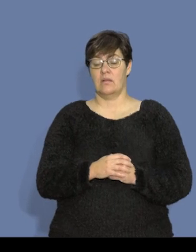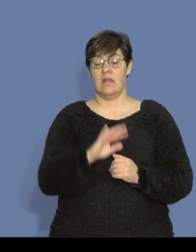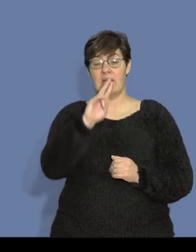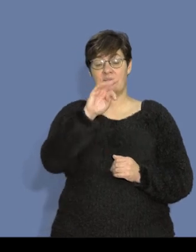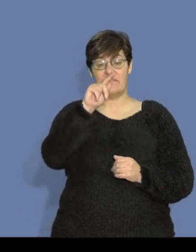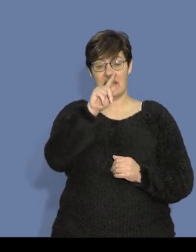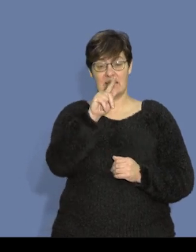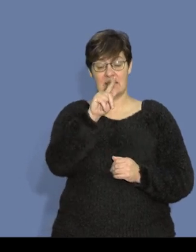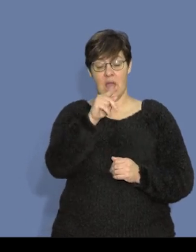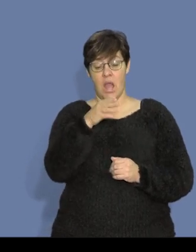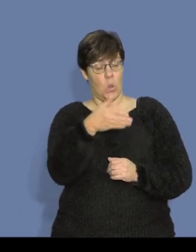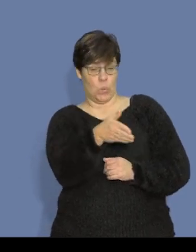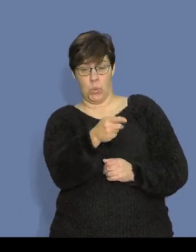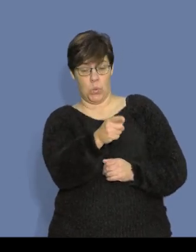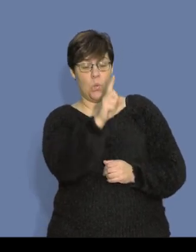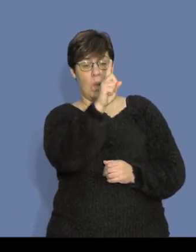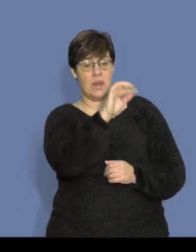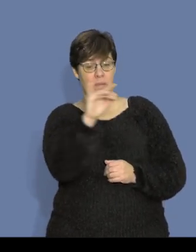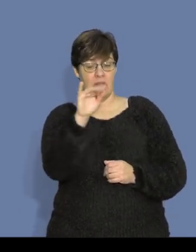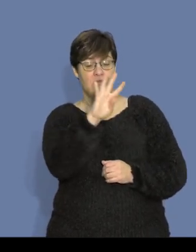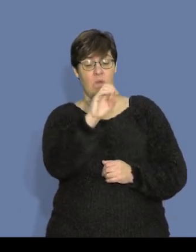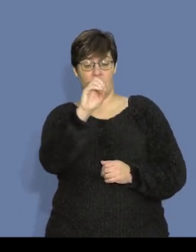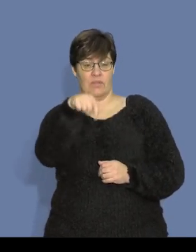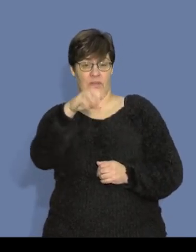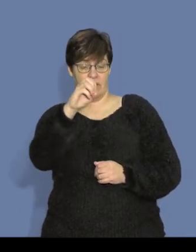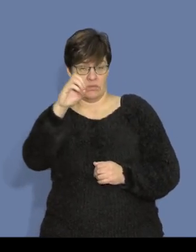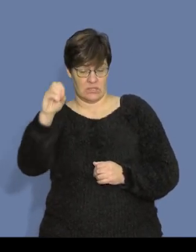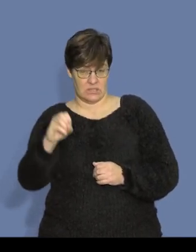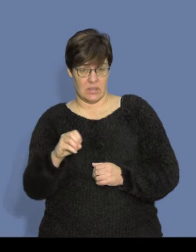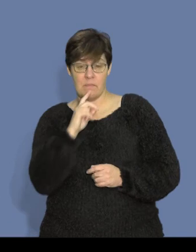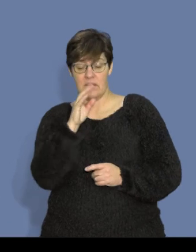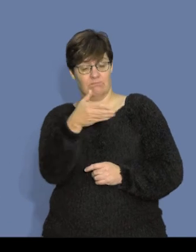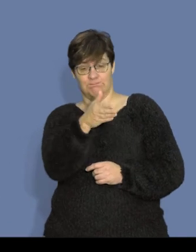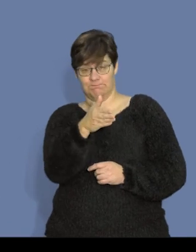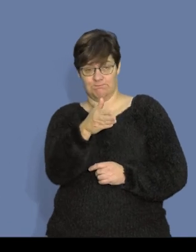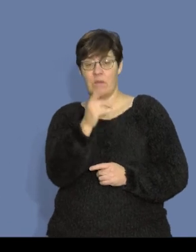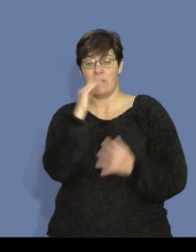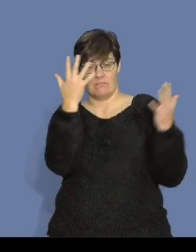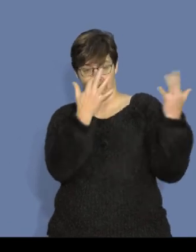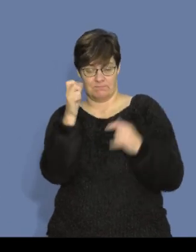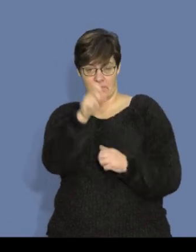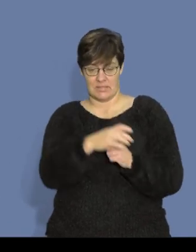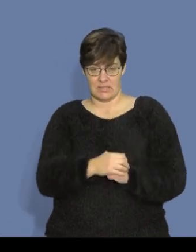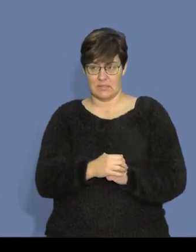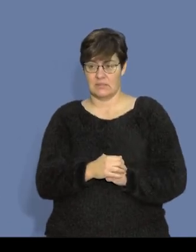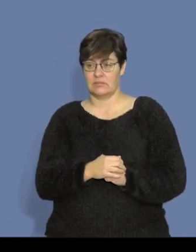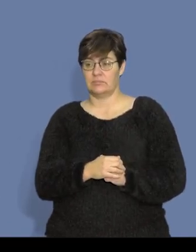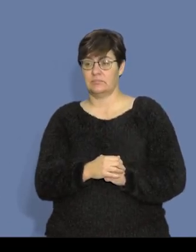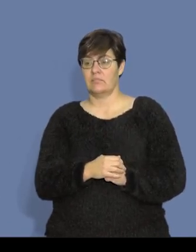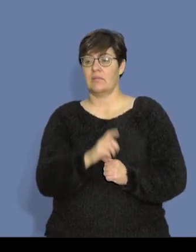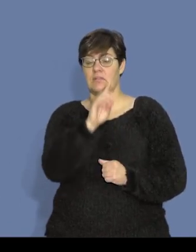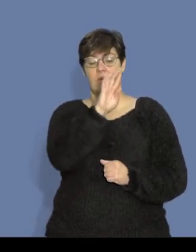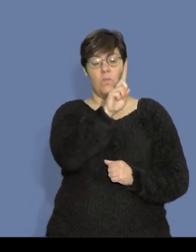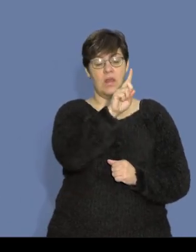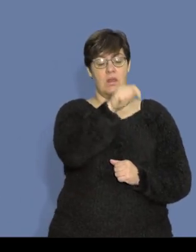have VAT exclusive of 1,400,000. Clearly a calculation is necessary.